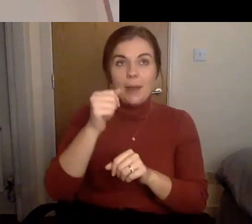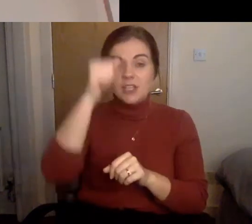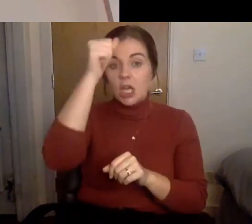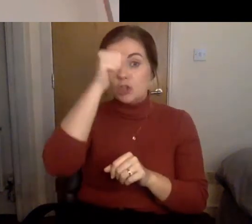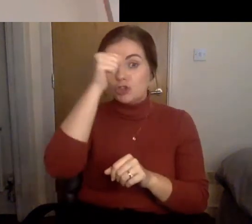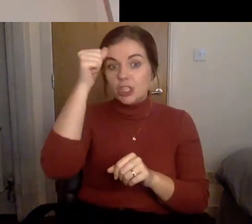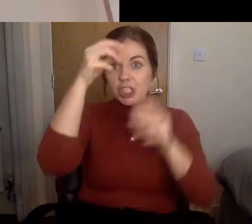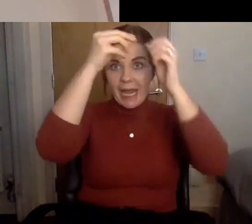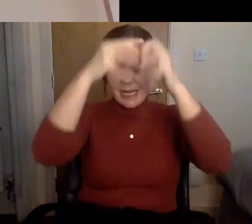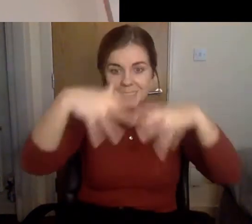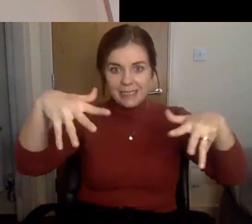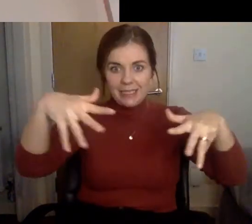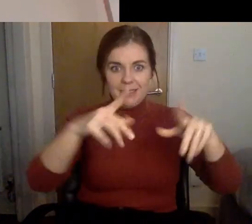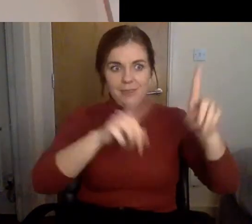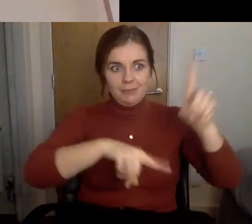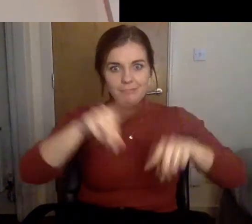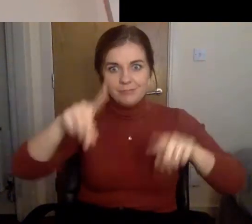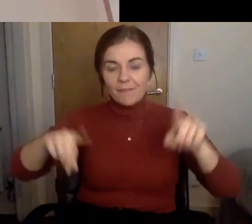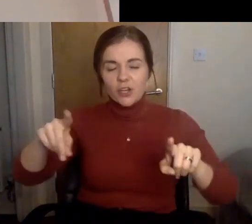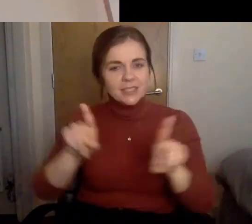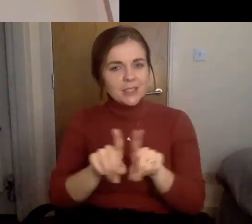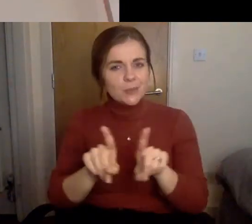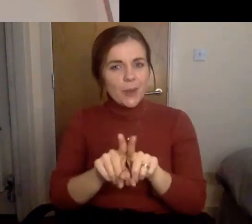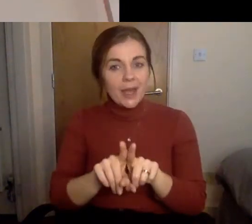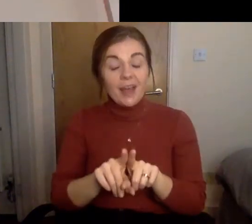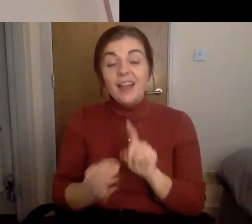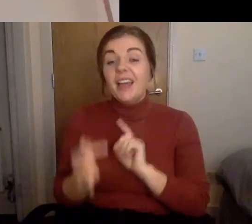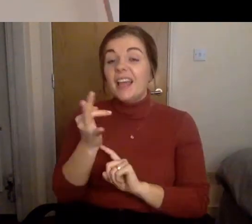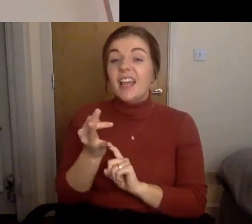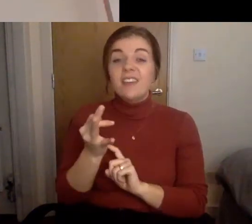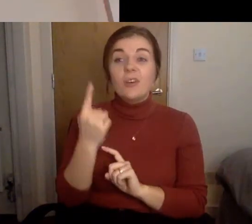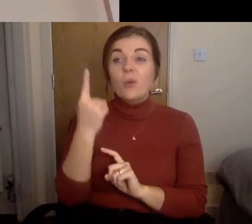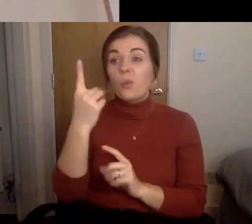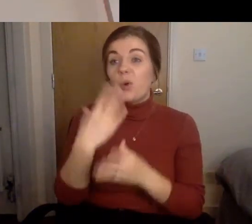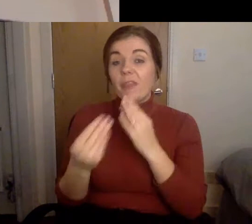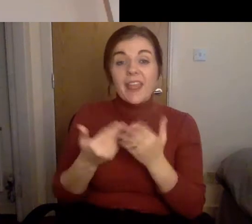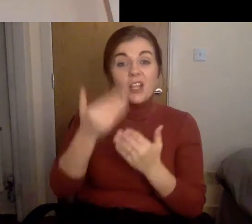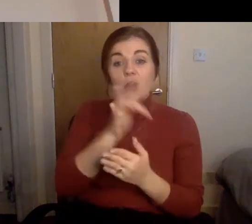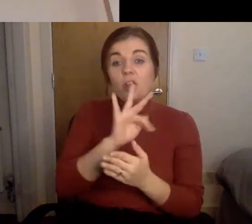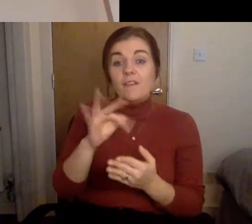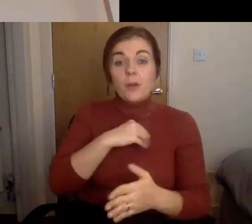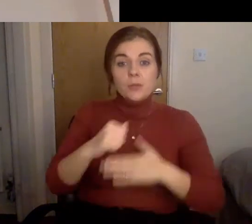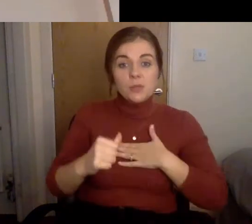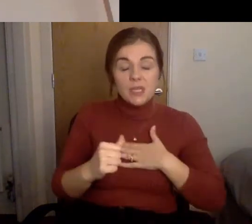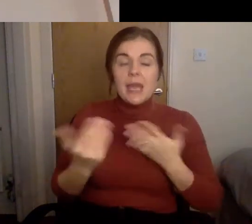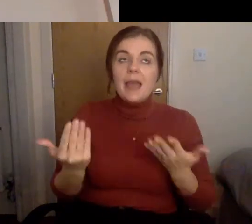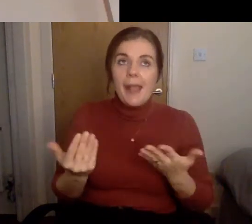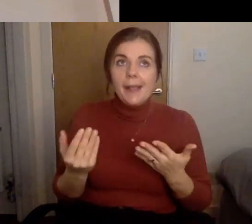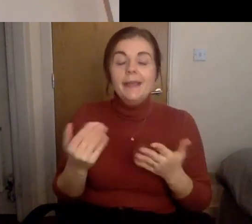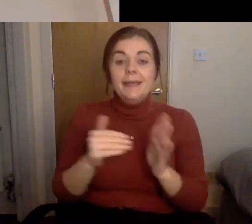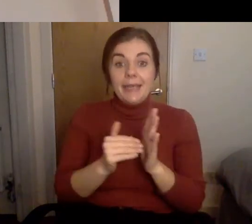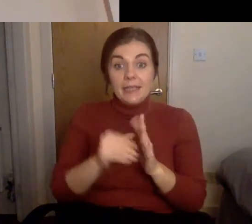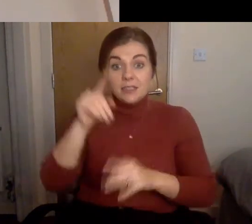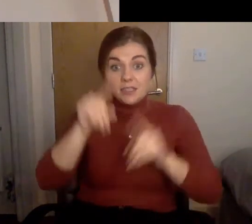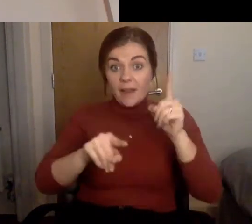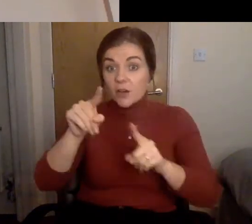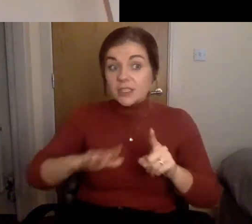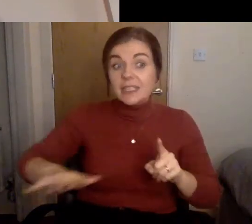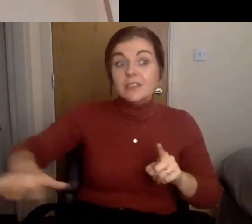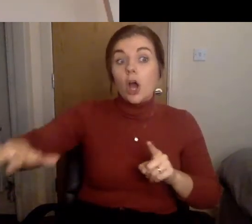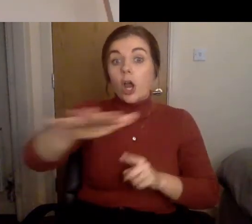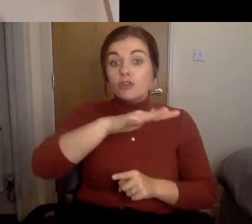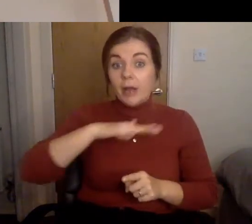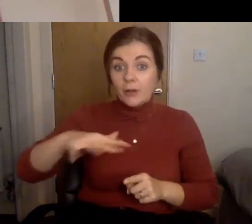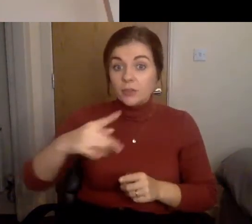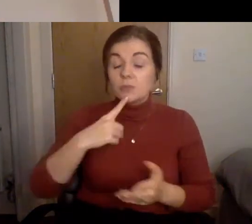if there's one takeaway, I think, even from our conversation today, it's that, I suppose, you know, diversity, of course, it's all around you, but you have to kind of name it.